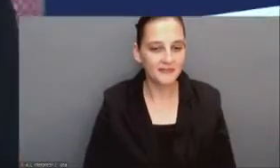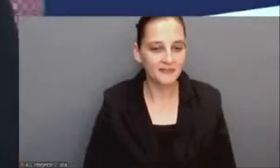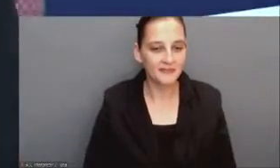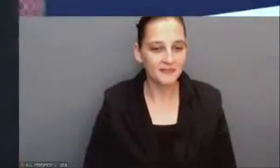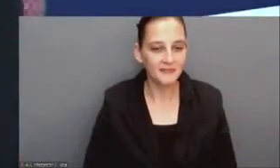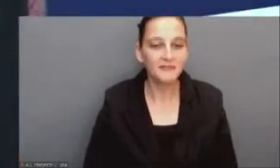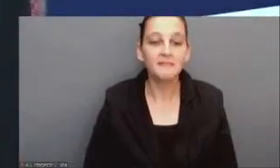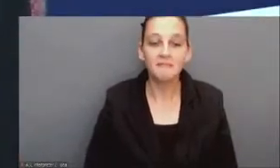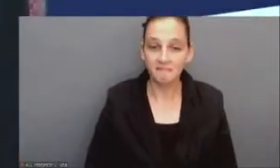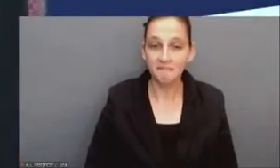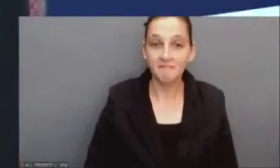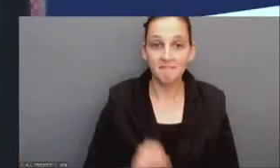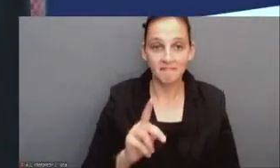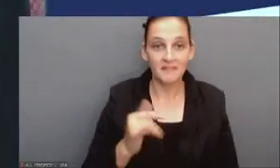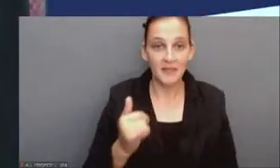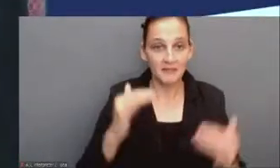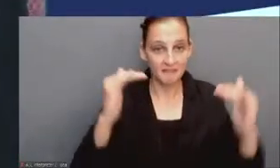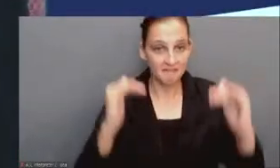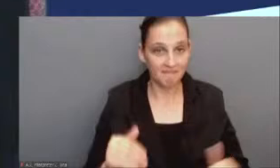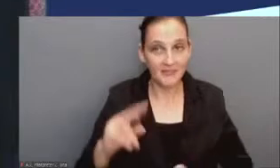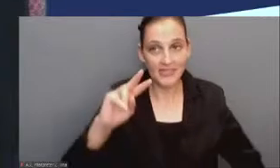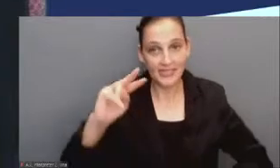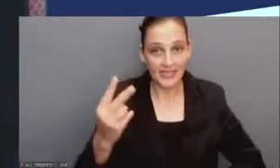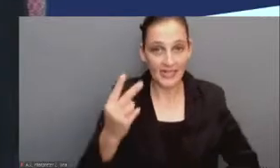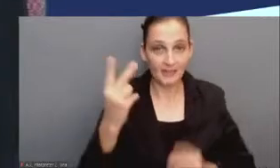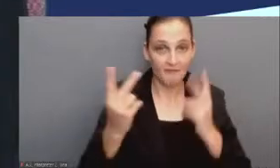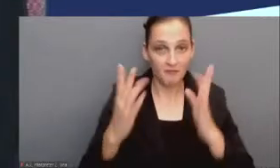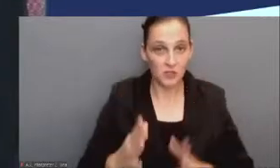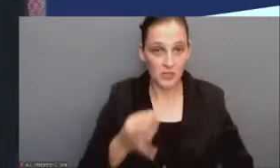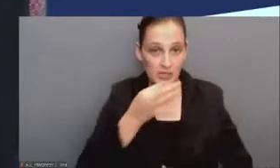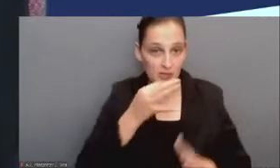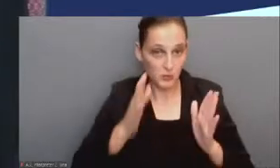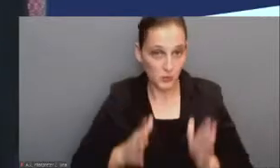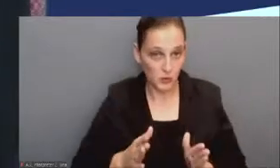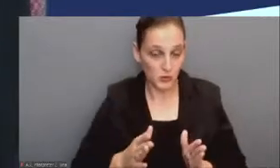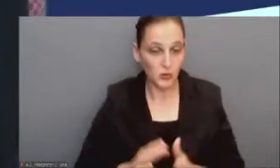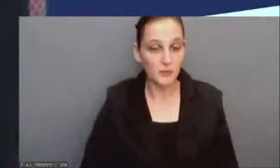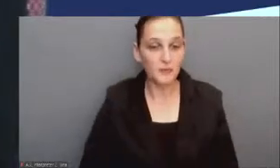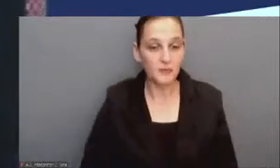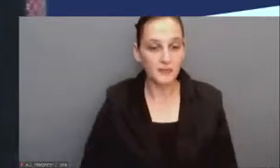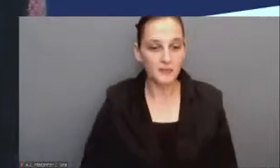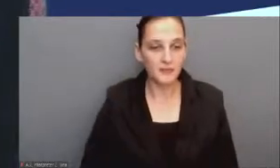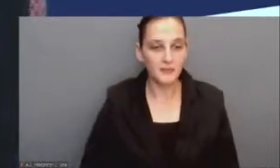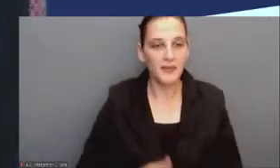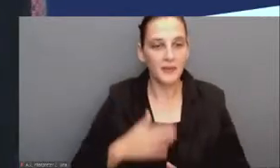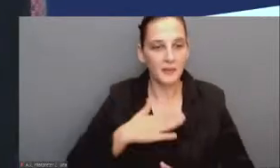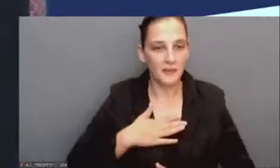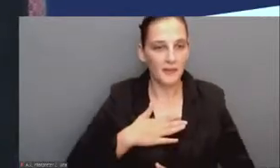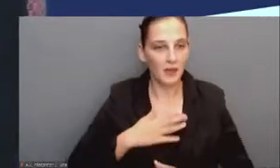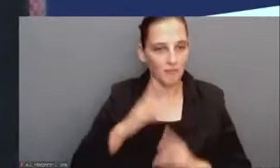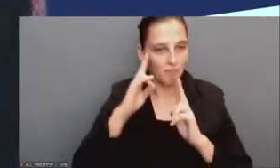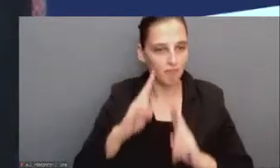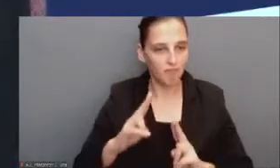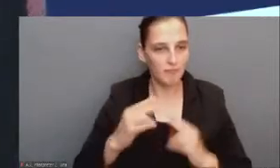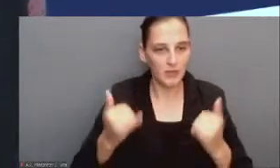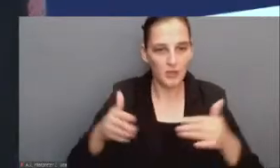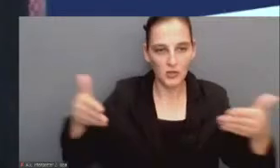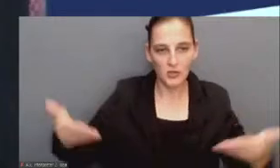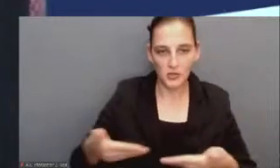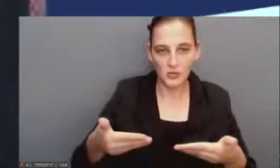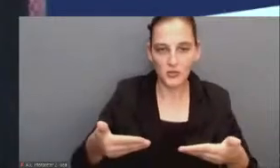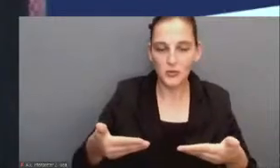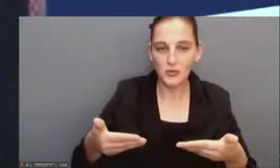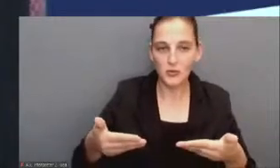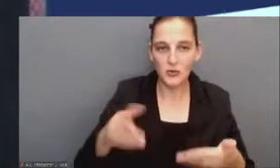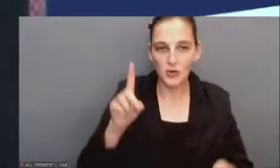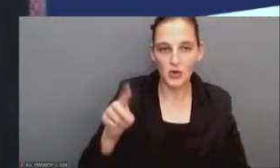Wonderful. We'll transition to our second guest expert who's joining us today. It is my pleasure to now introduce to all of you